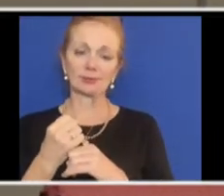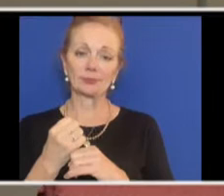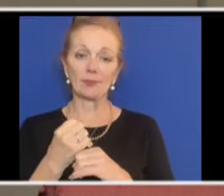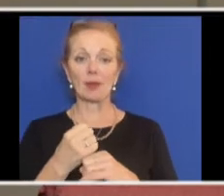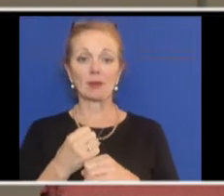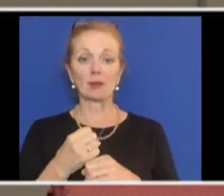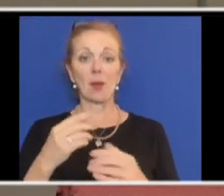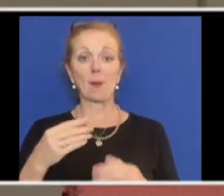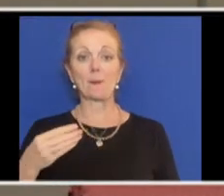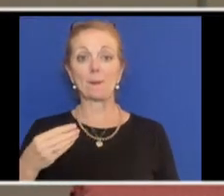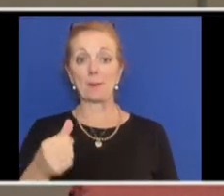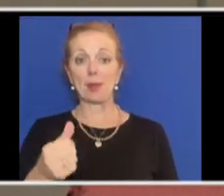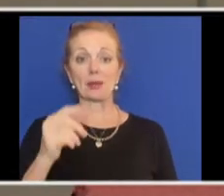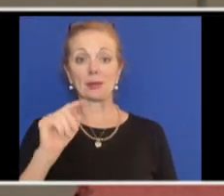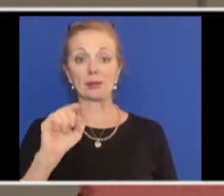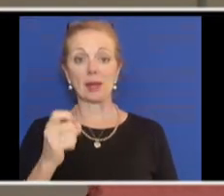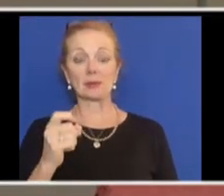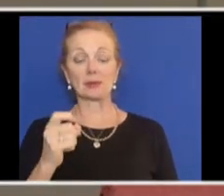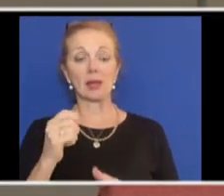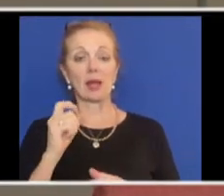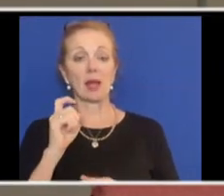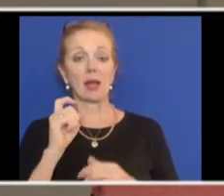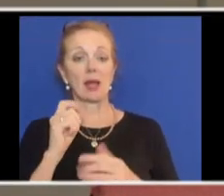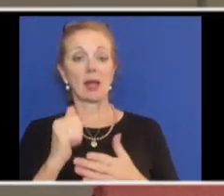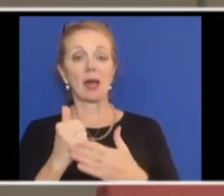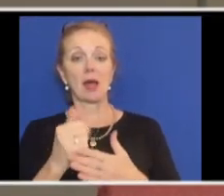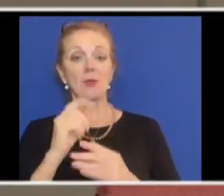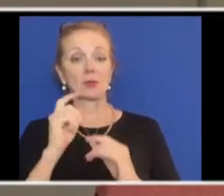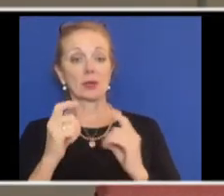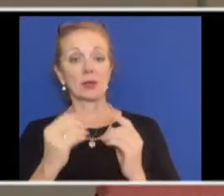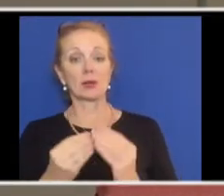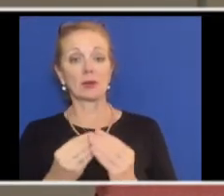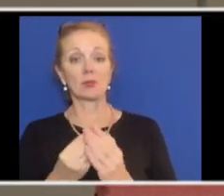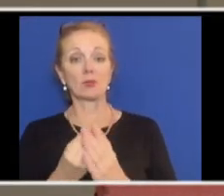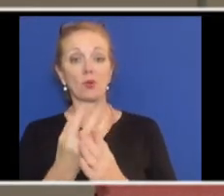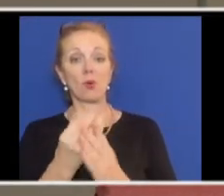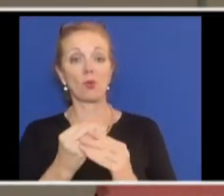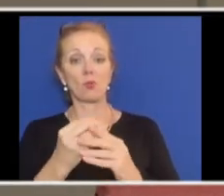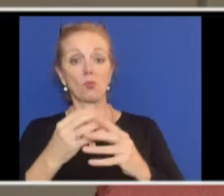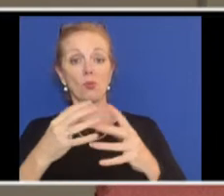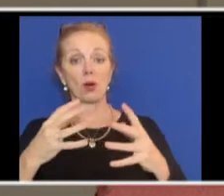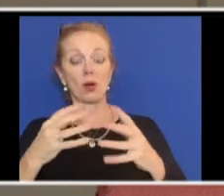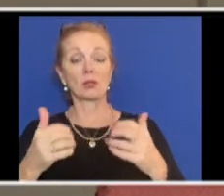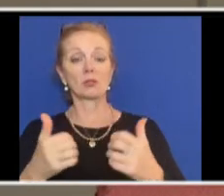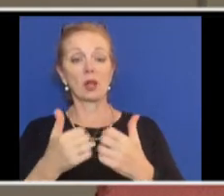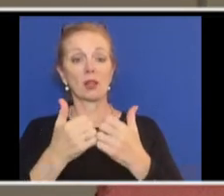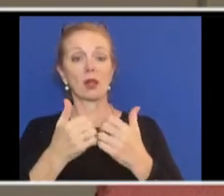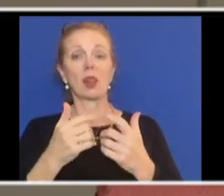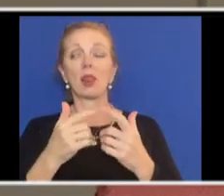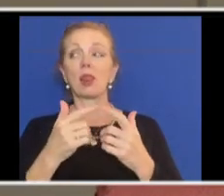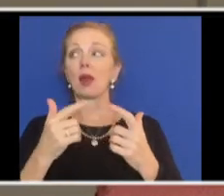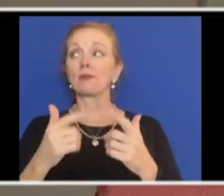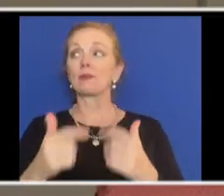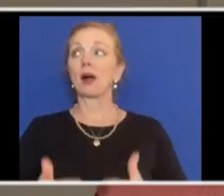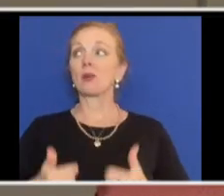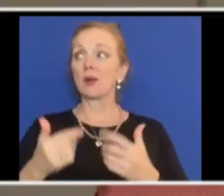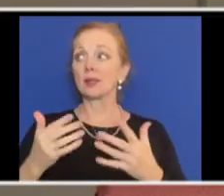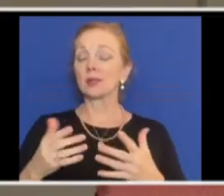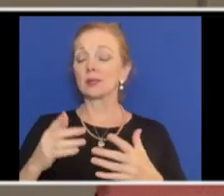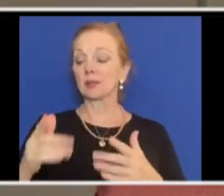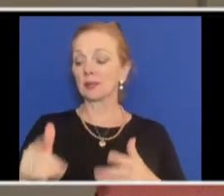paid in Texas have helped to contribute to this growth the challenge is a lot of our residents who have been here